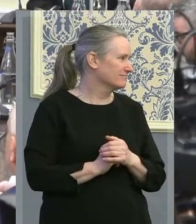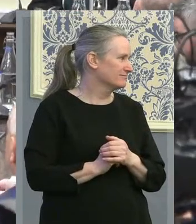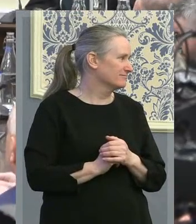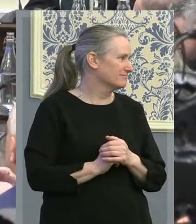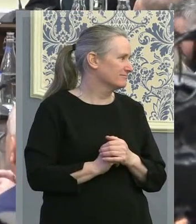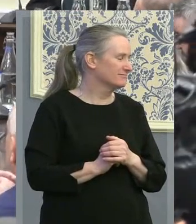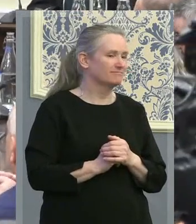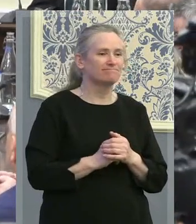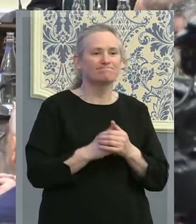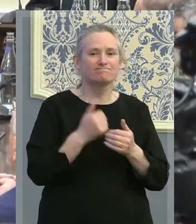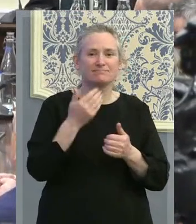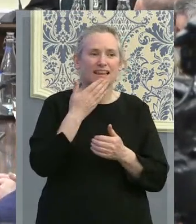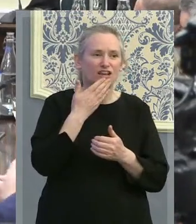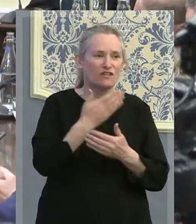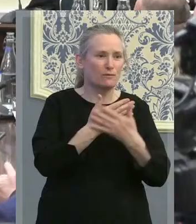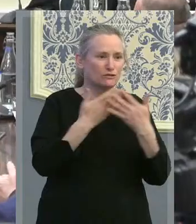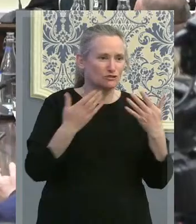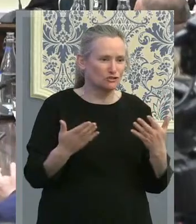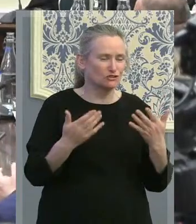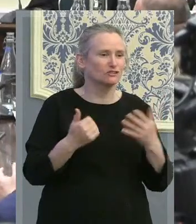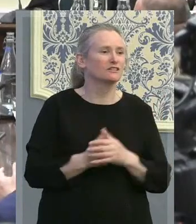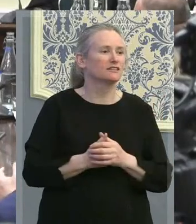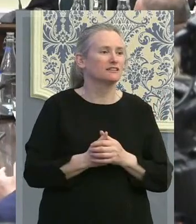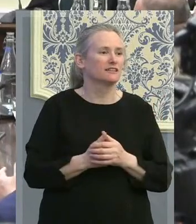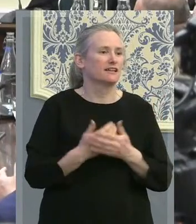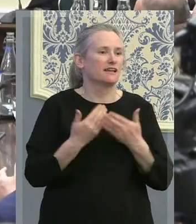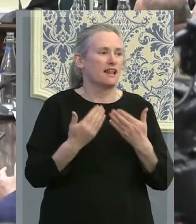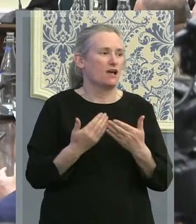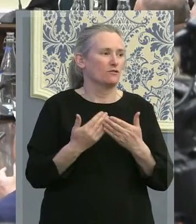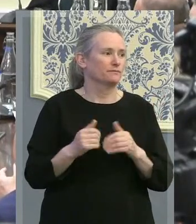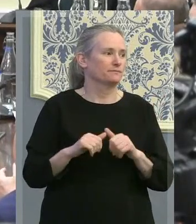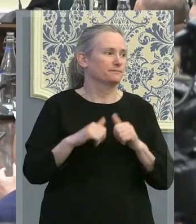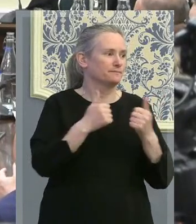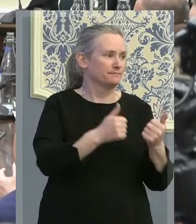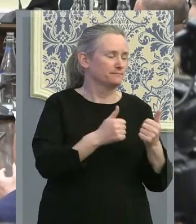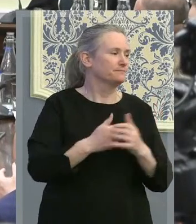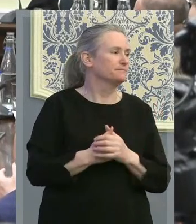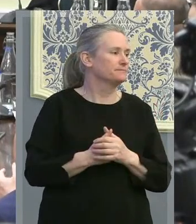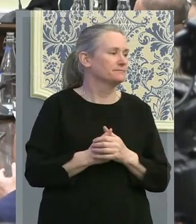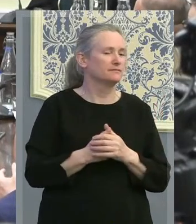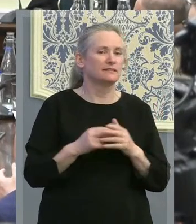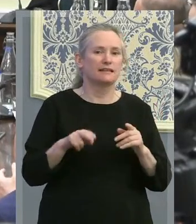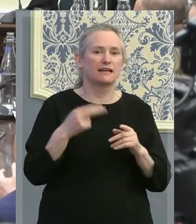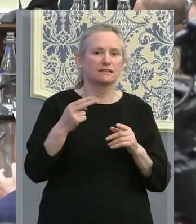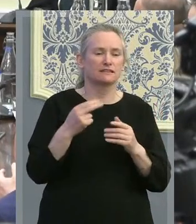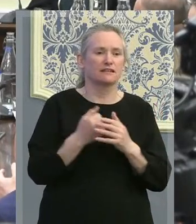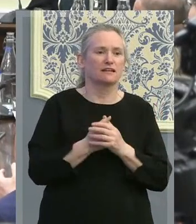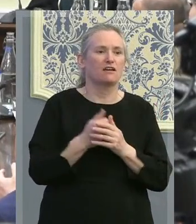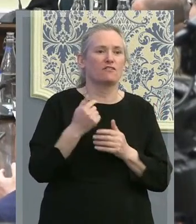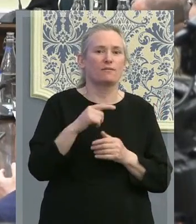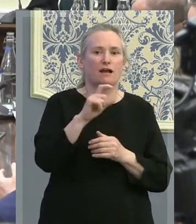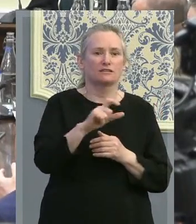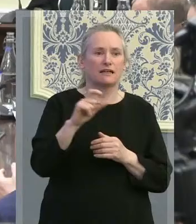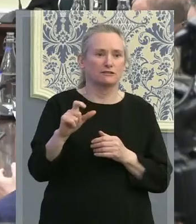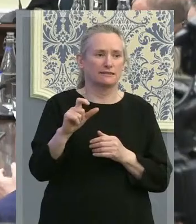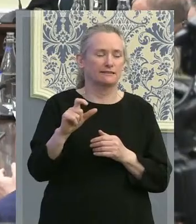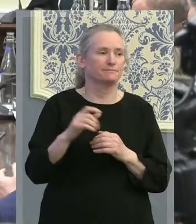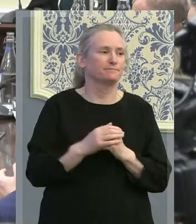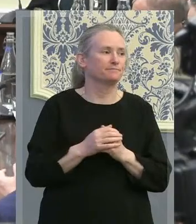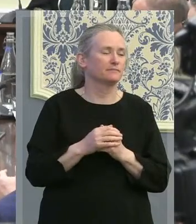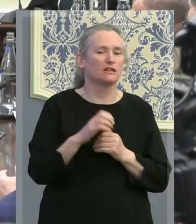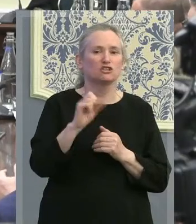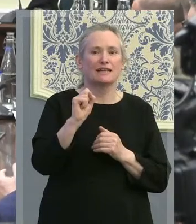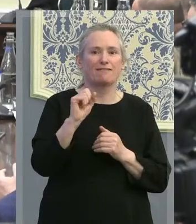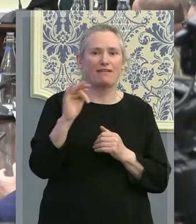Margaret Seamus, thank you very much. And now I'm going to call on my old colleague from the County Council days and Sinn